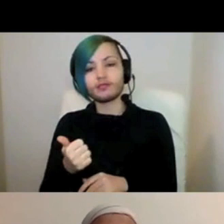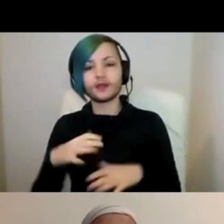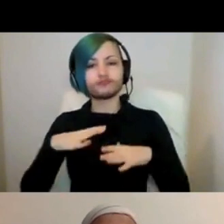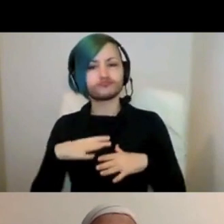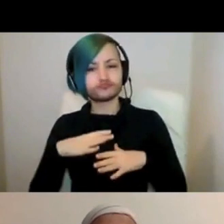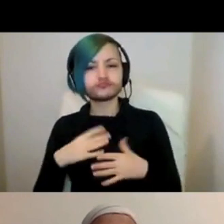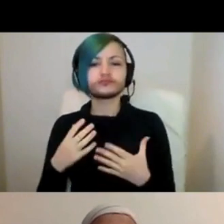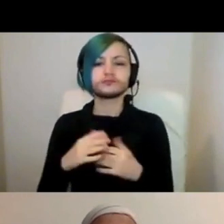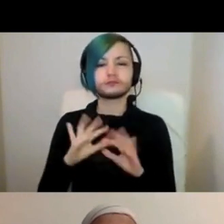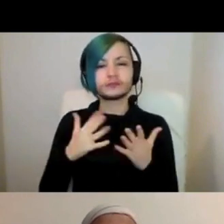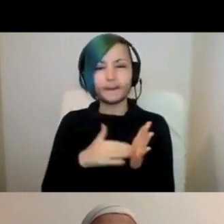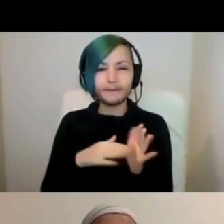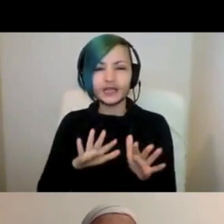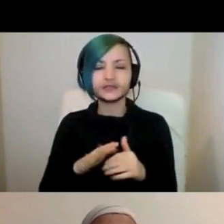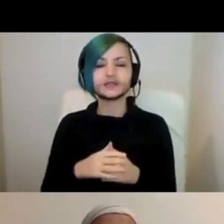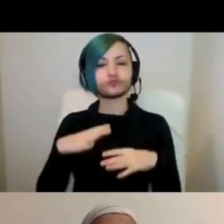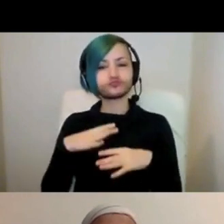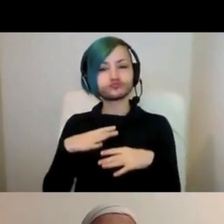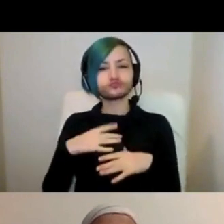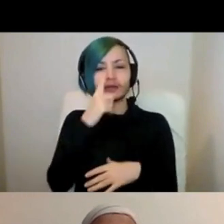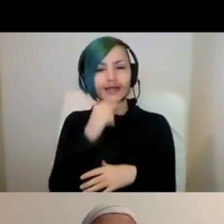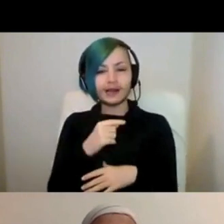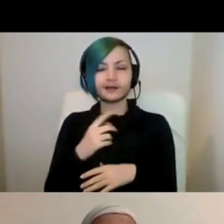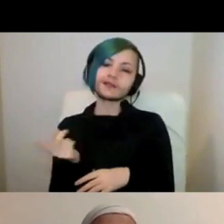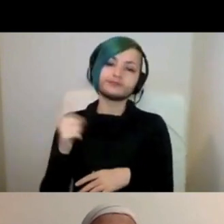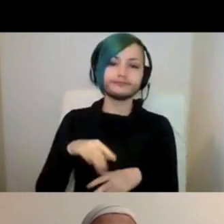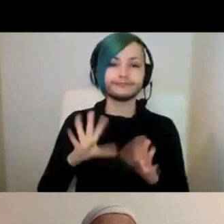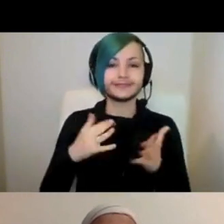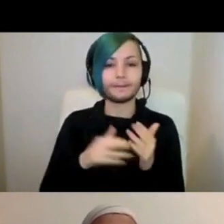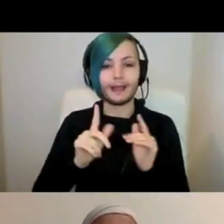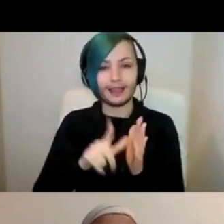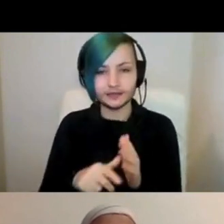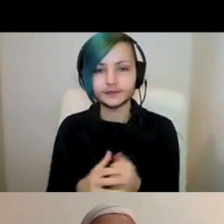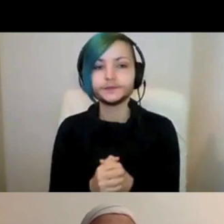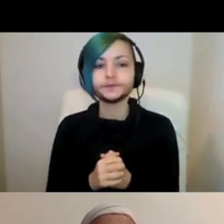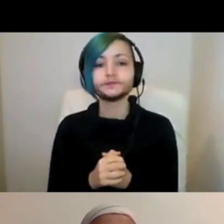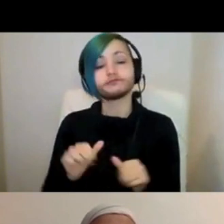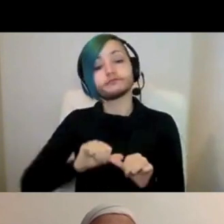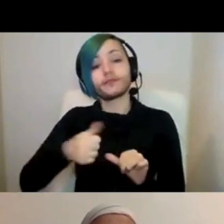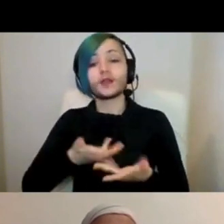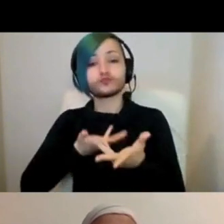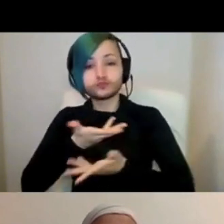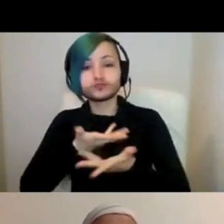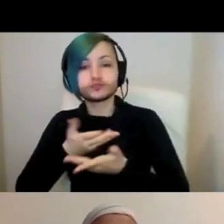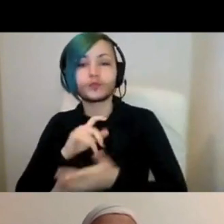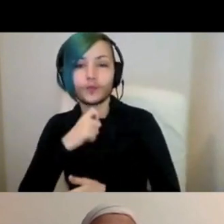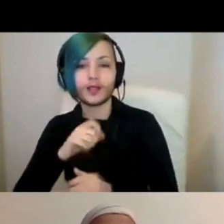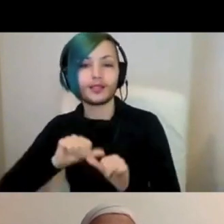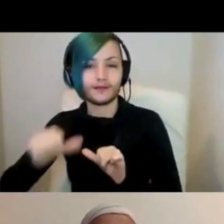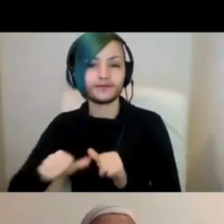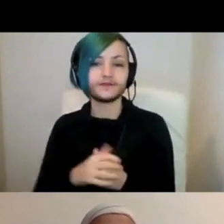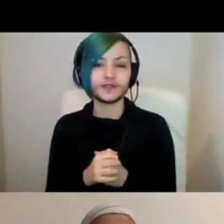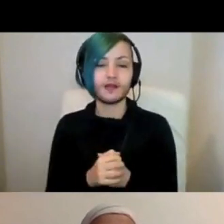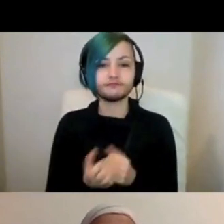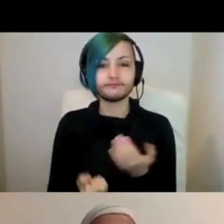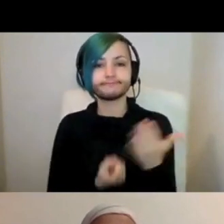to relax, refresh, and come back after 10 minutes. And then we're going to continue the conversation. And then there's an opportunity to